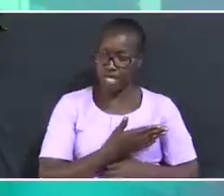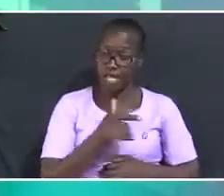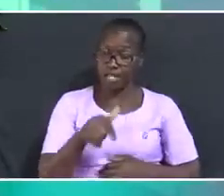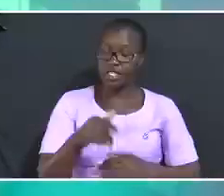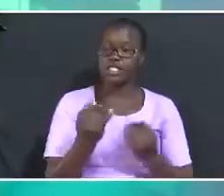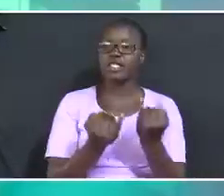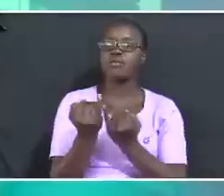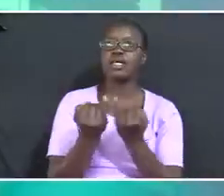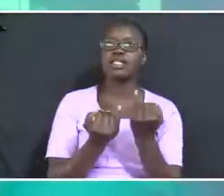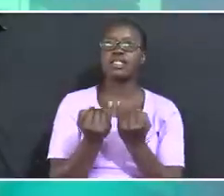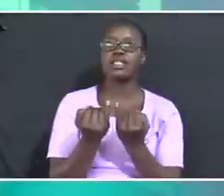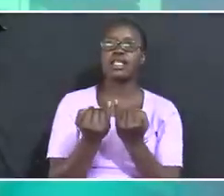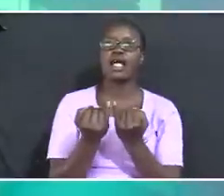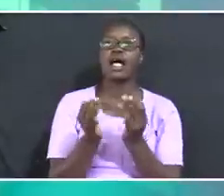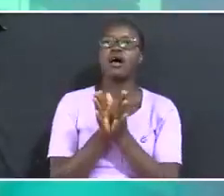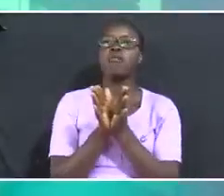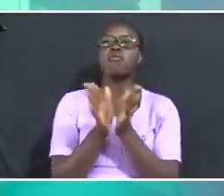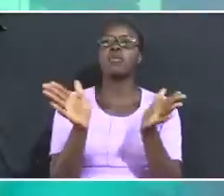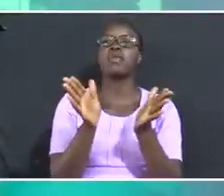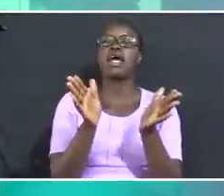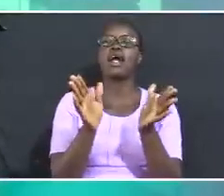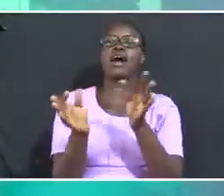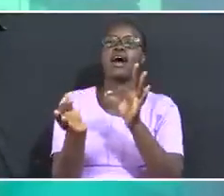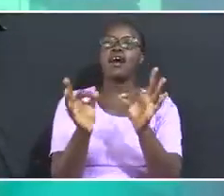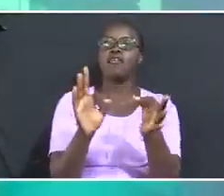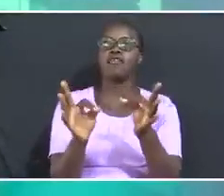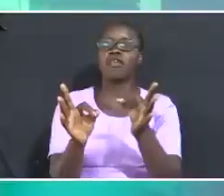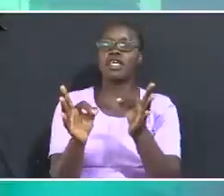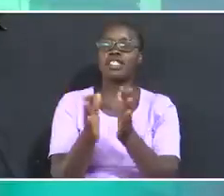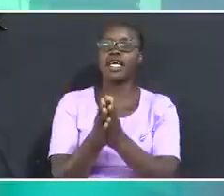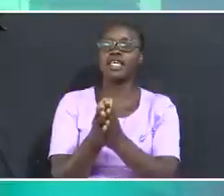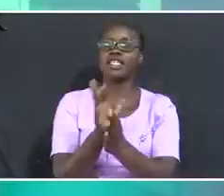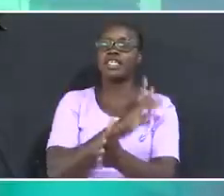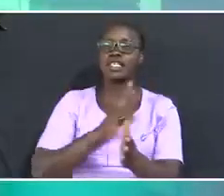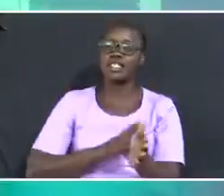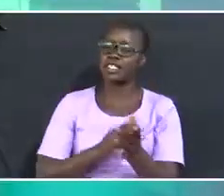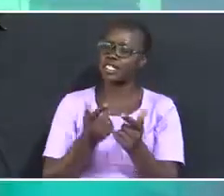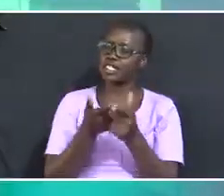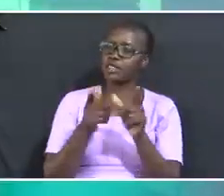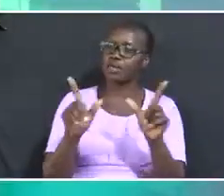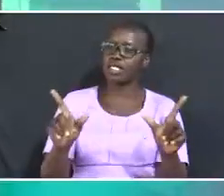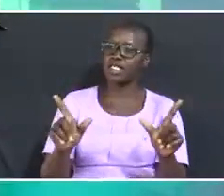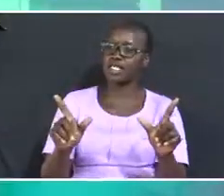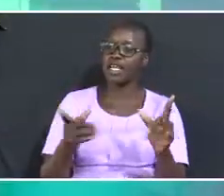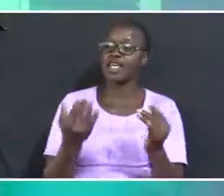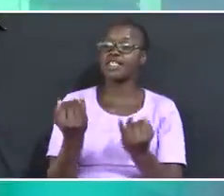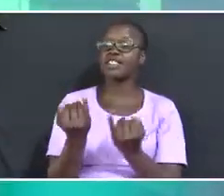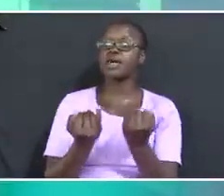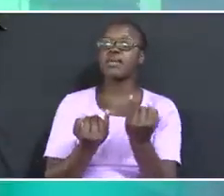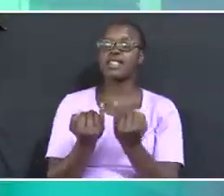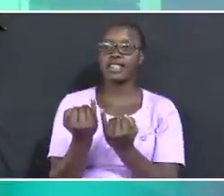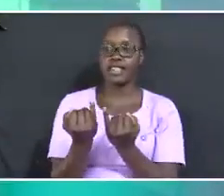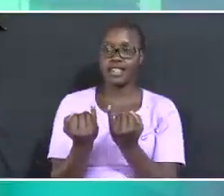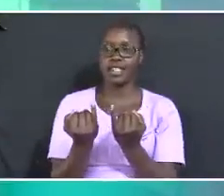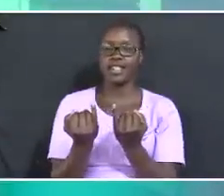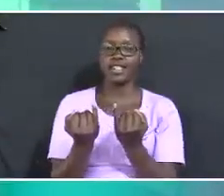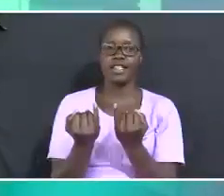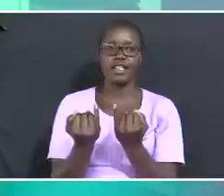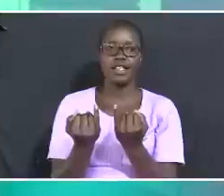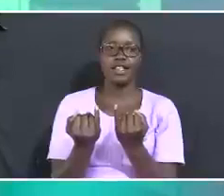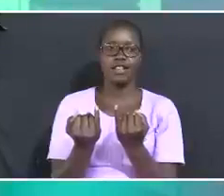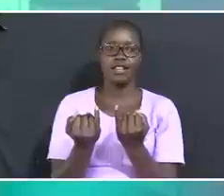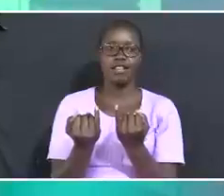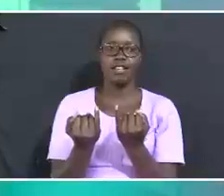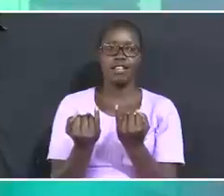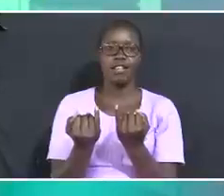Sabbath, Public Affairs and Religious Liberty Sabbath. And